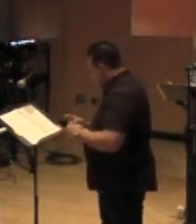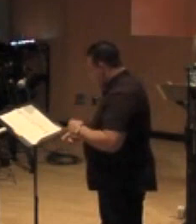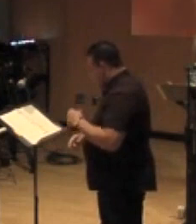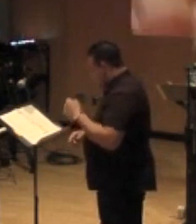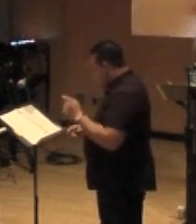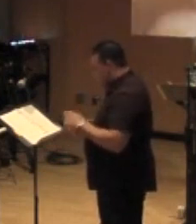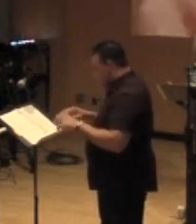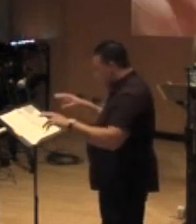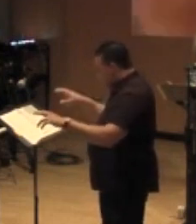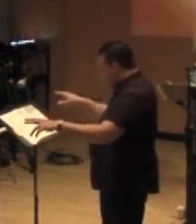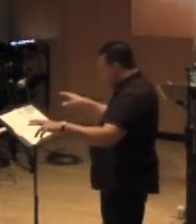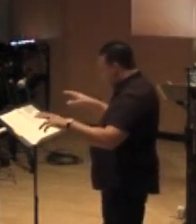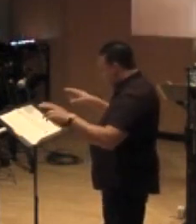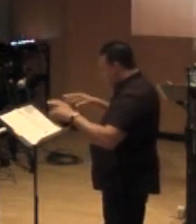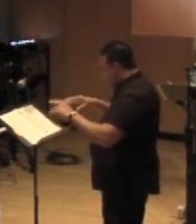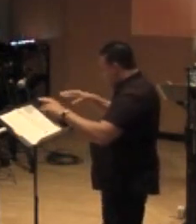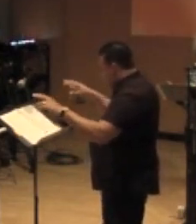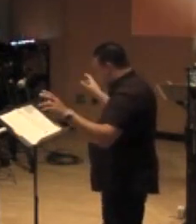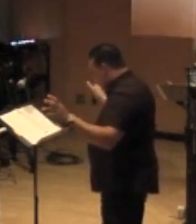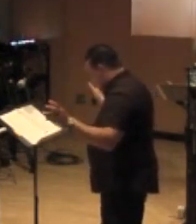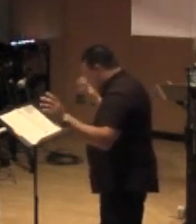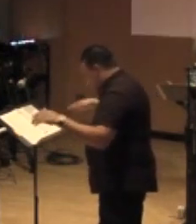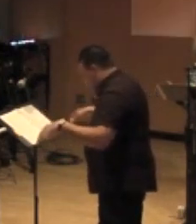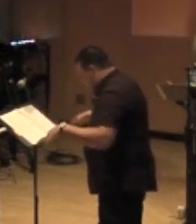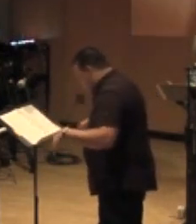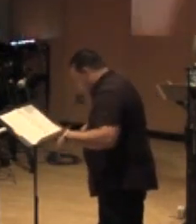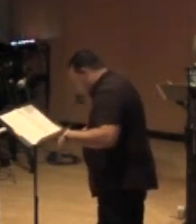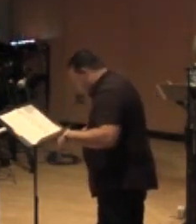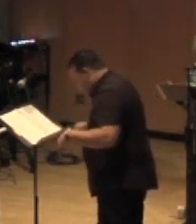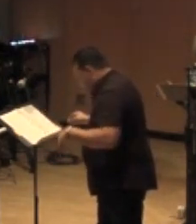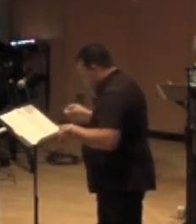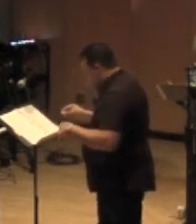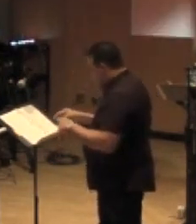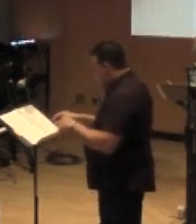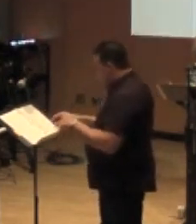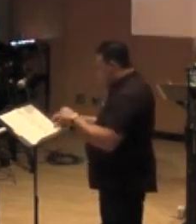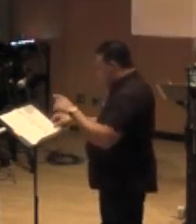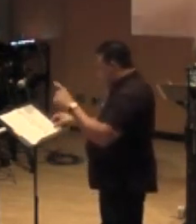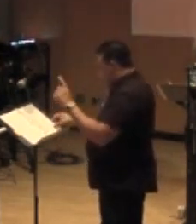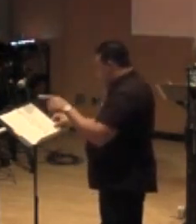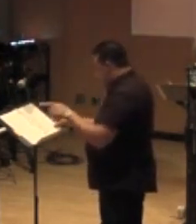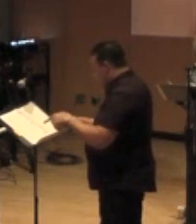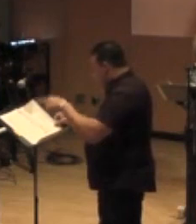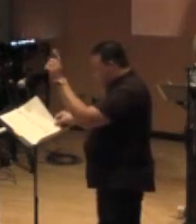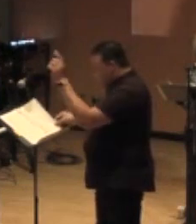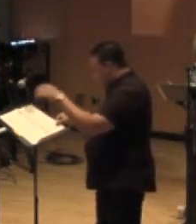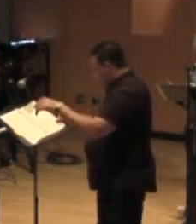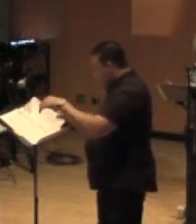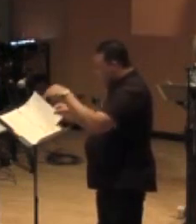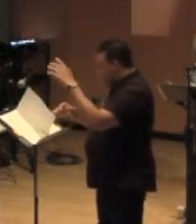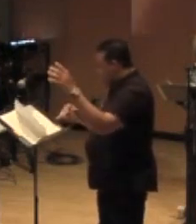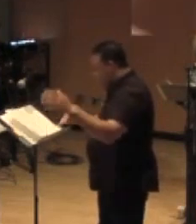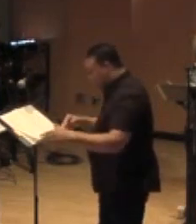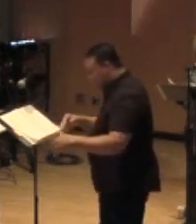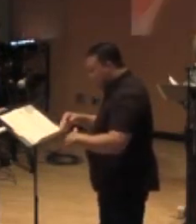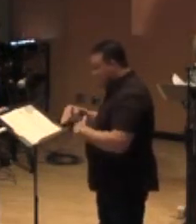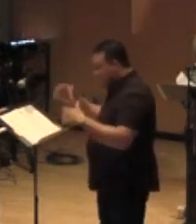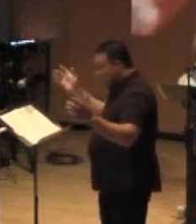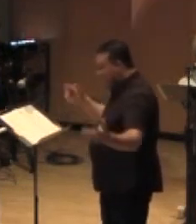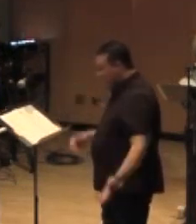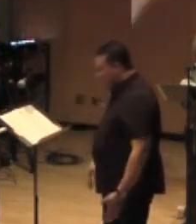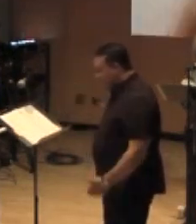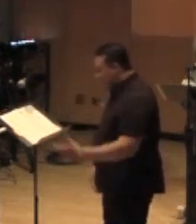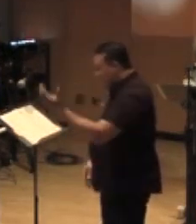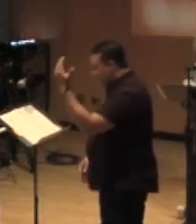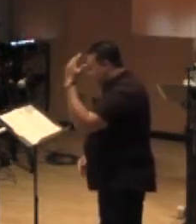Separates Me from all that water Separates Me from all that depth and the boat Dives up and down and up and down